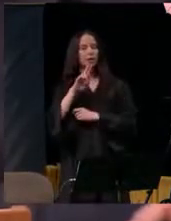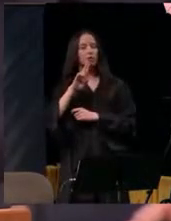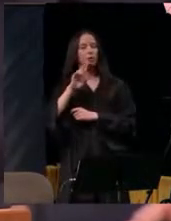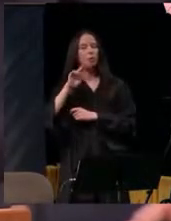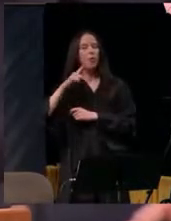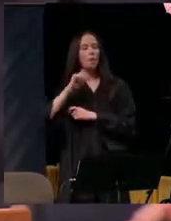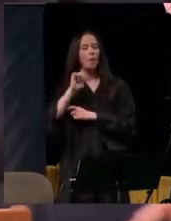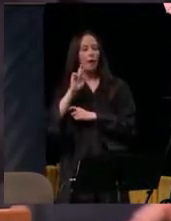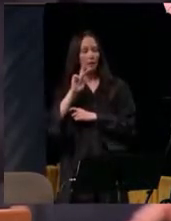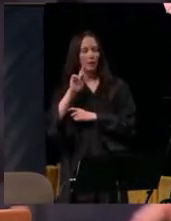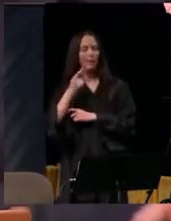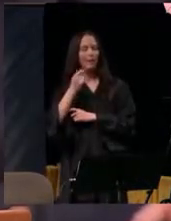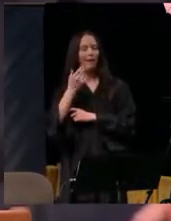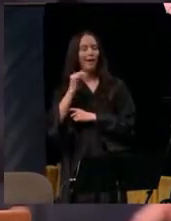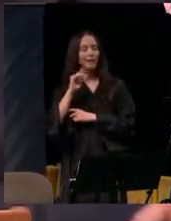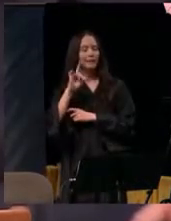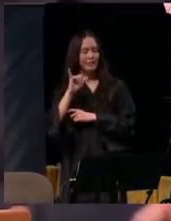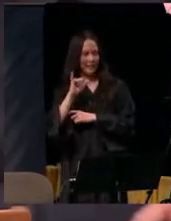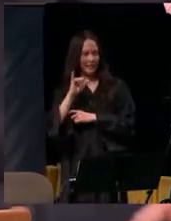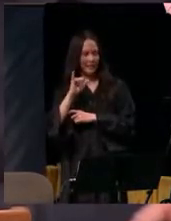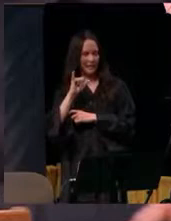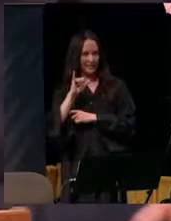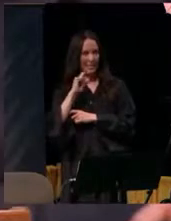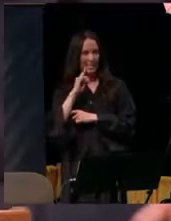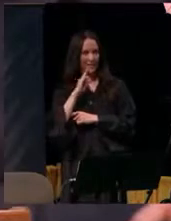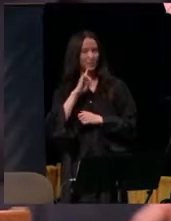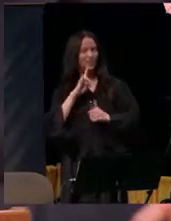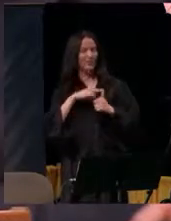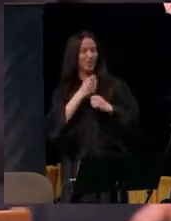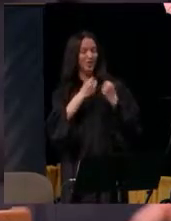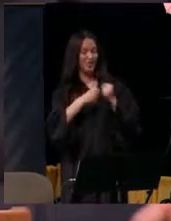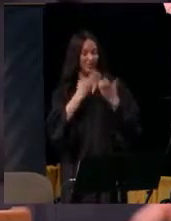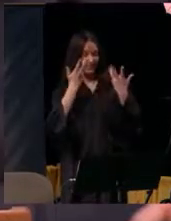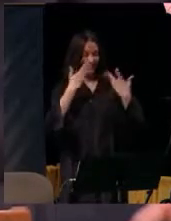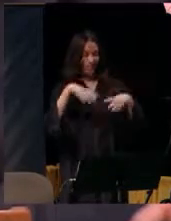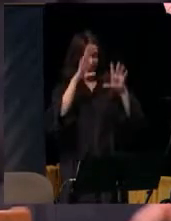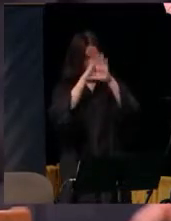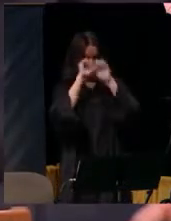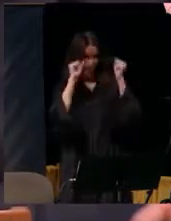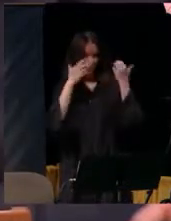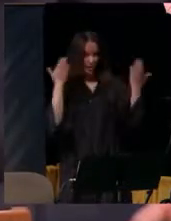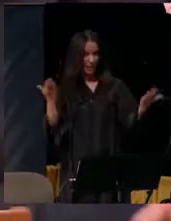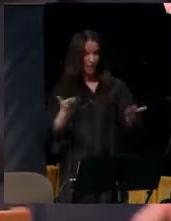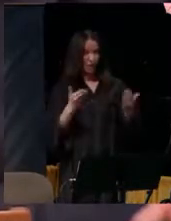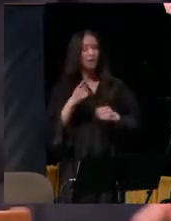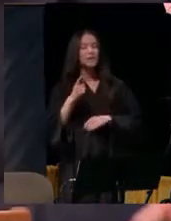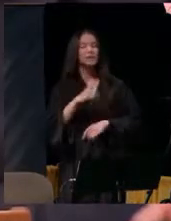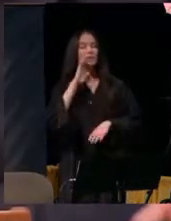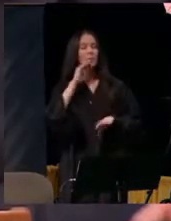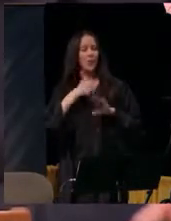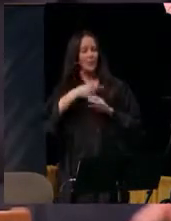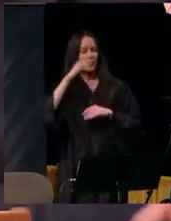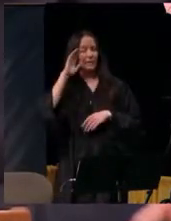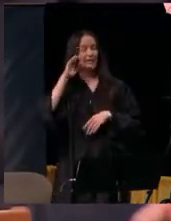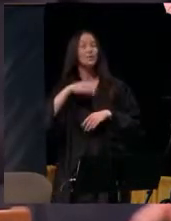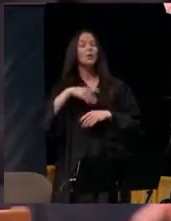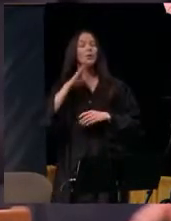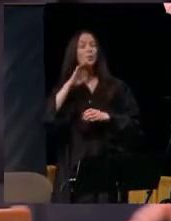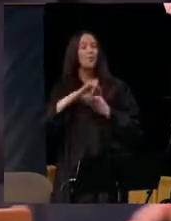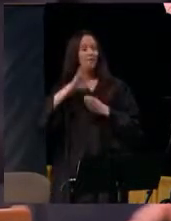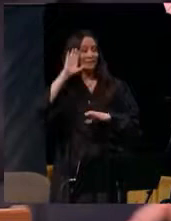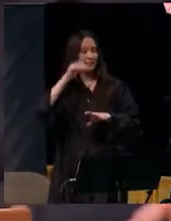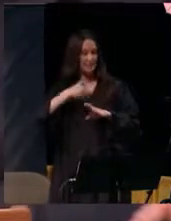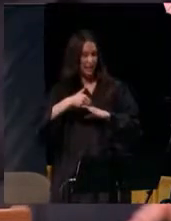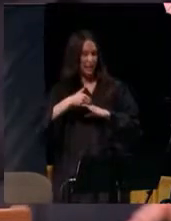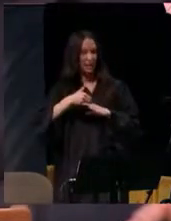Gandhi. Dr. Gandhi has completed his first year as superintendent. He and his wife and son arrived to Fargo after spending time